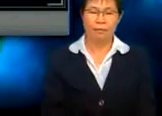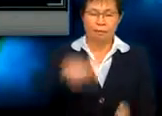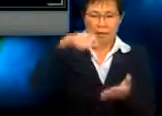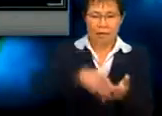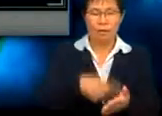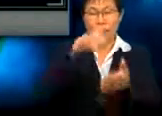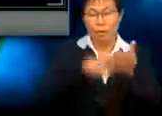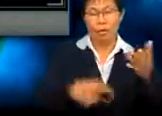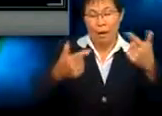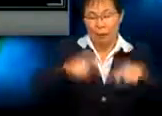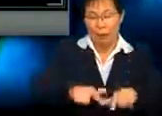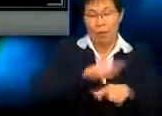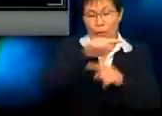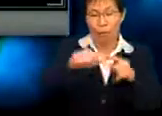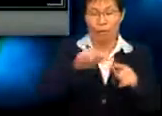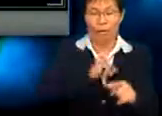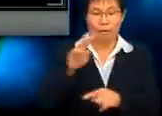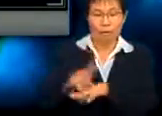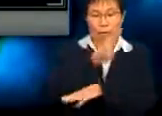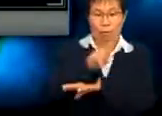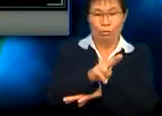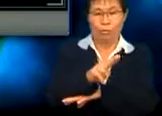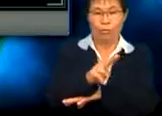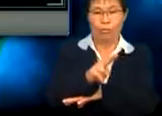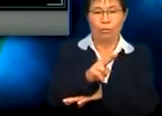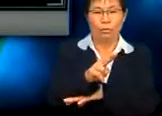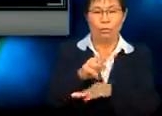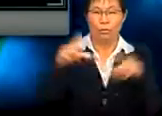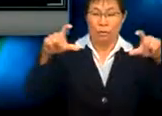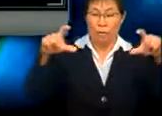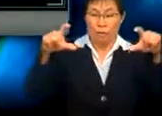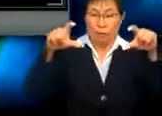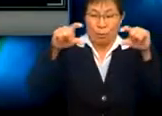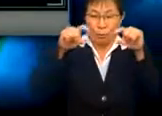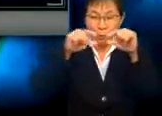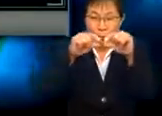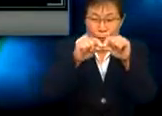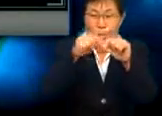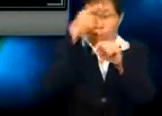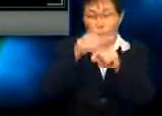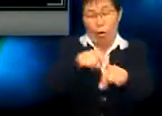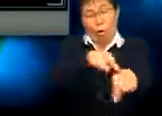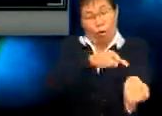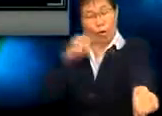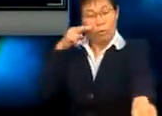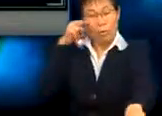This is what happens when I use a concave lens for